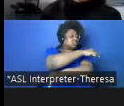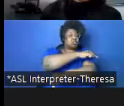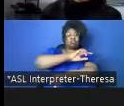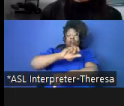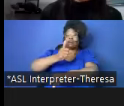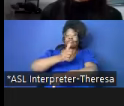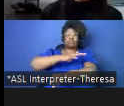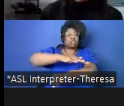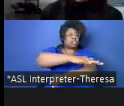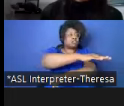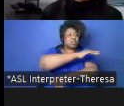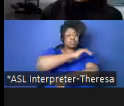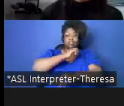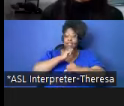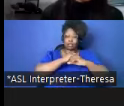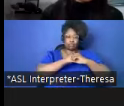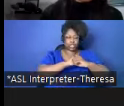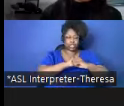critical